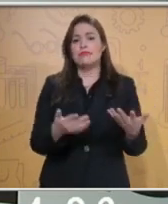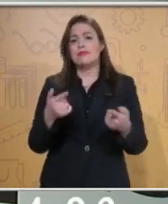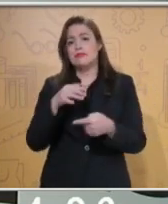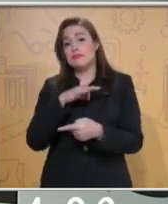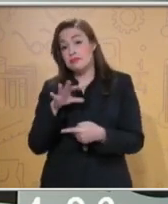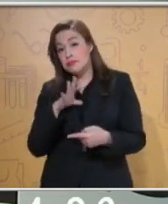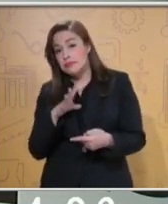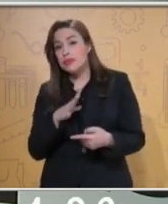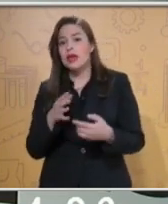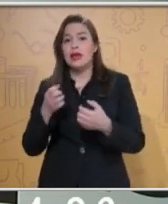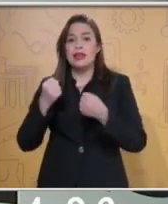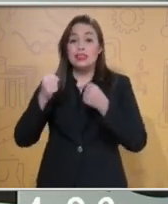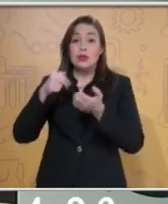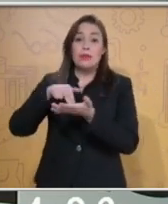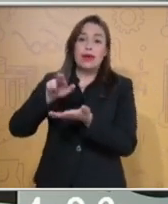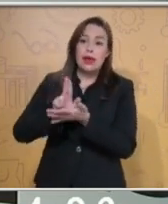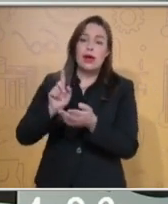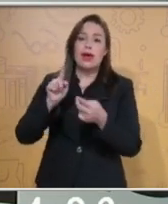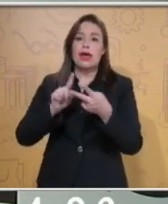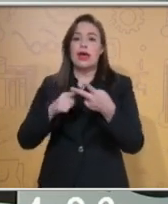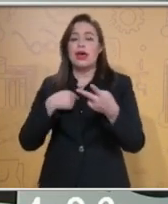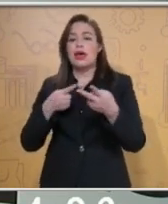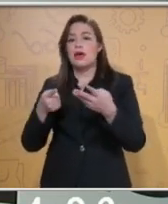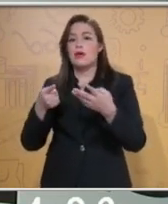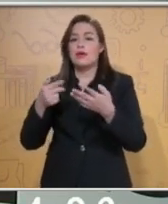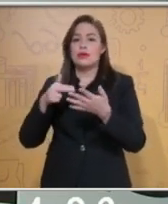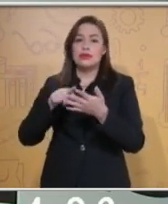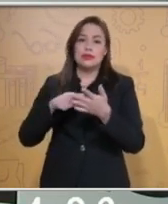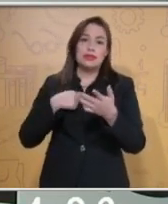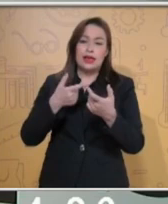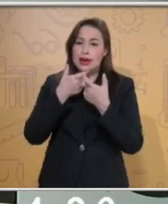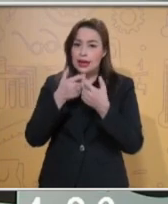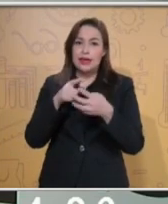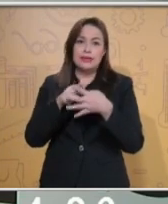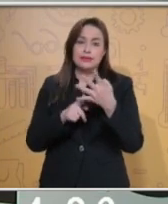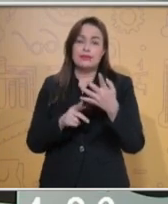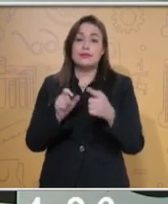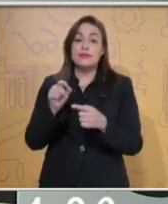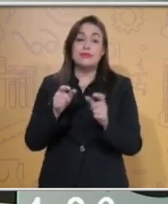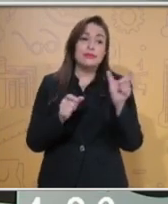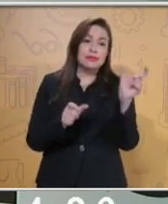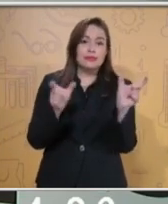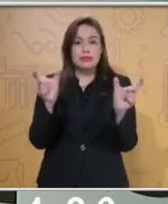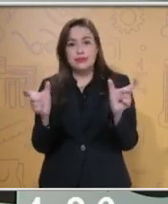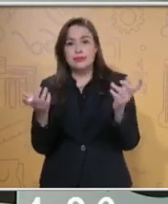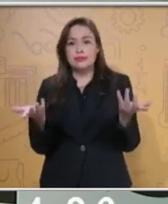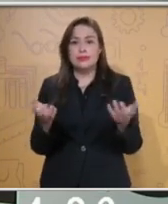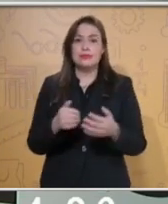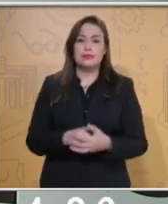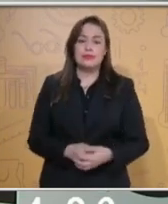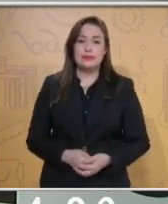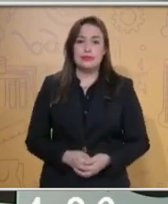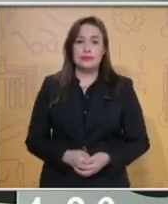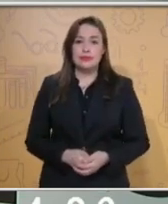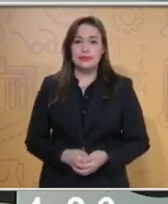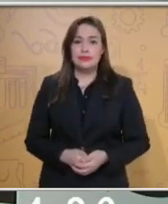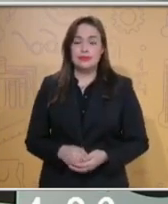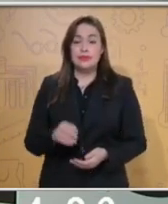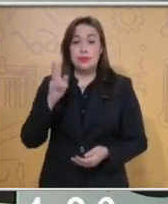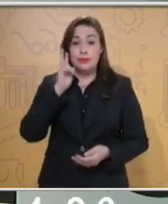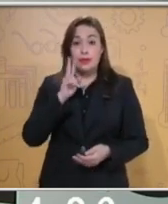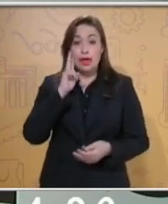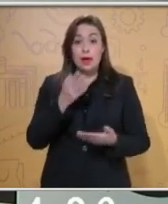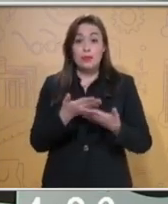superheroes, comedy, etc. And also, the most important, all the elements in a comic strip. Well, let's check in the